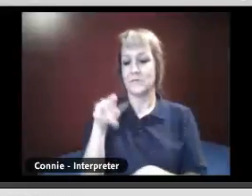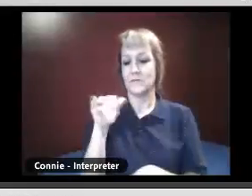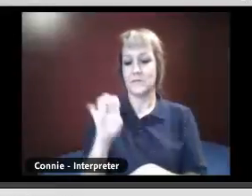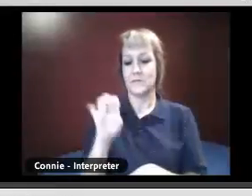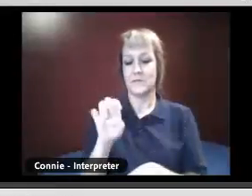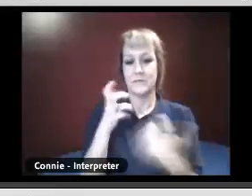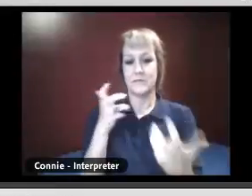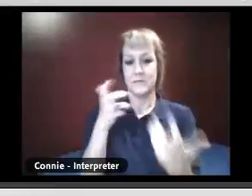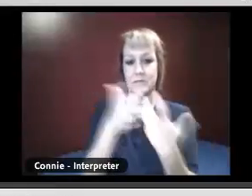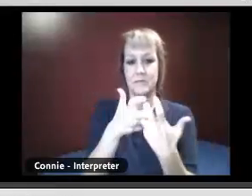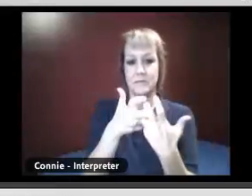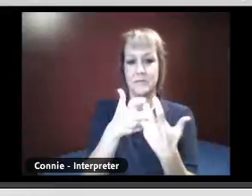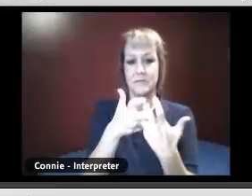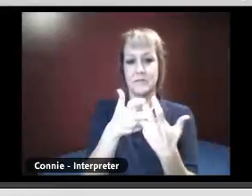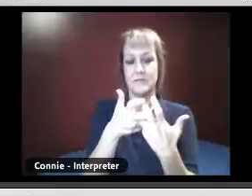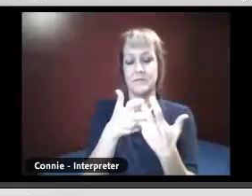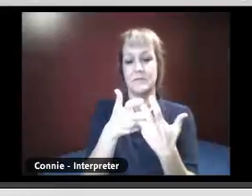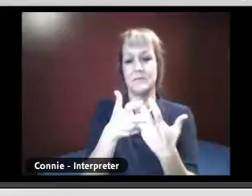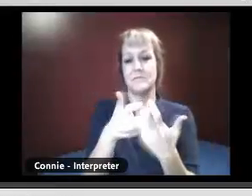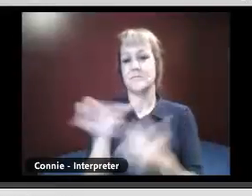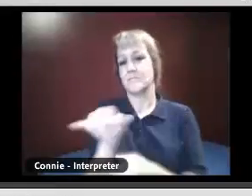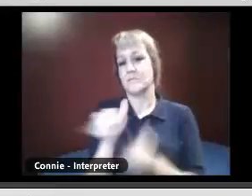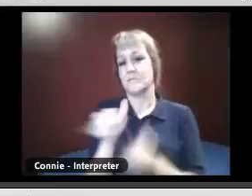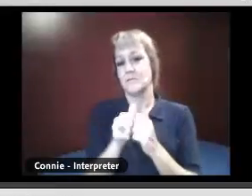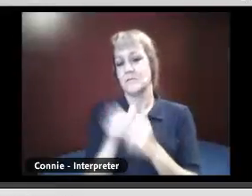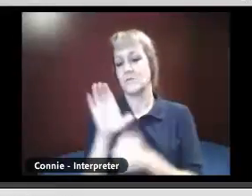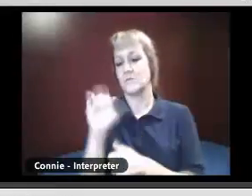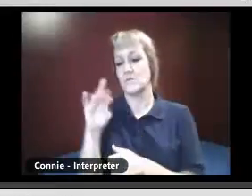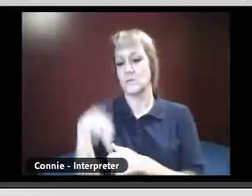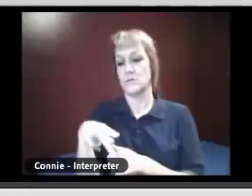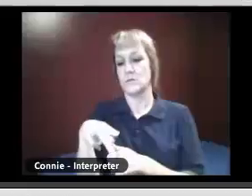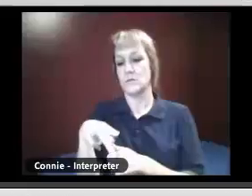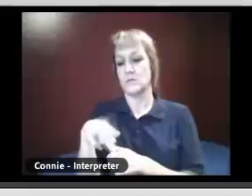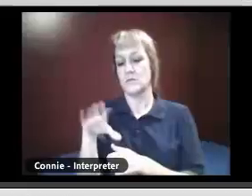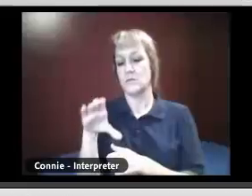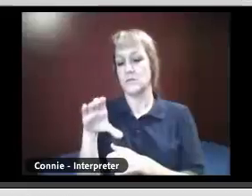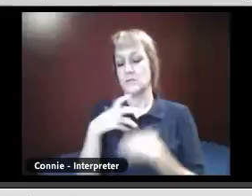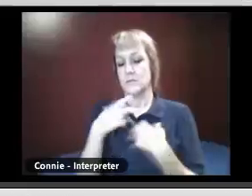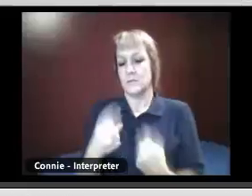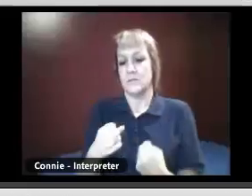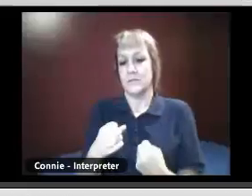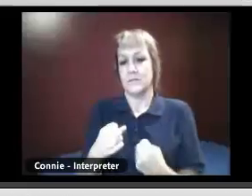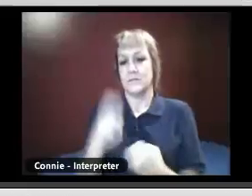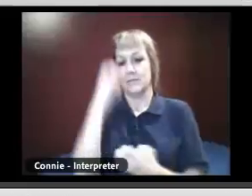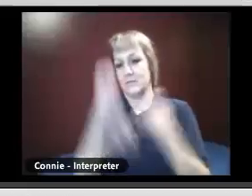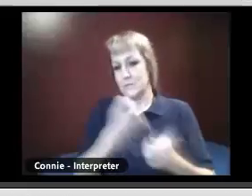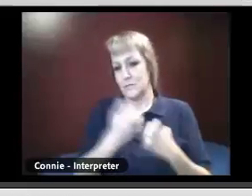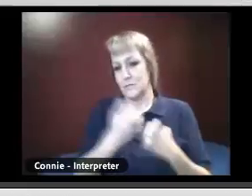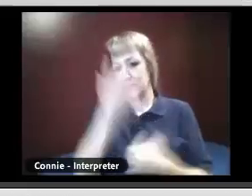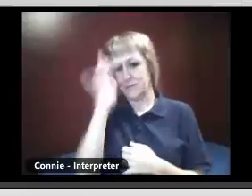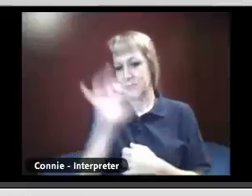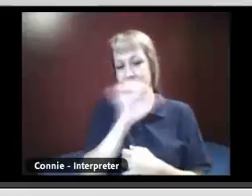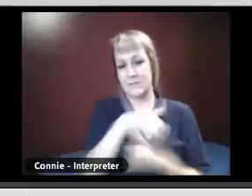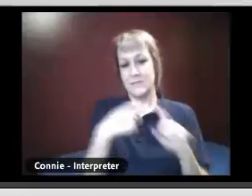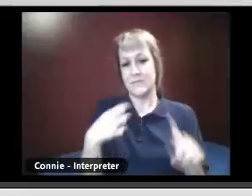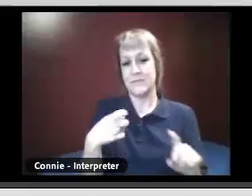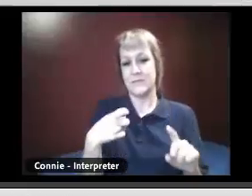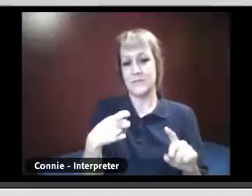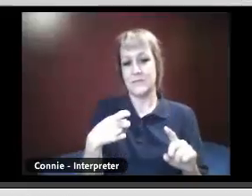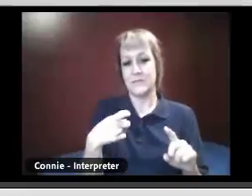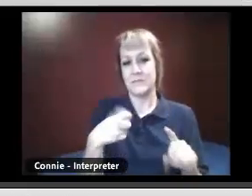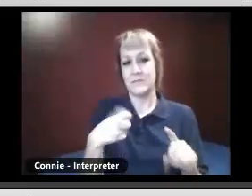very closely with the core competencies of emotional intelligence. And this comes from the classic